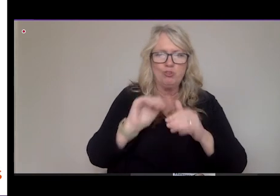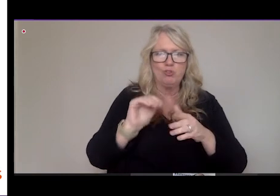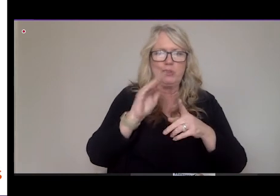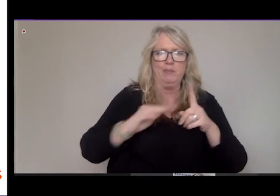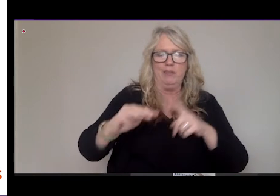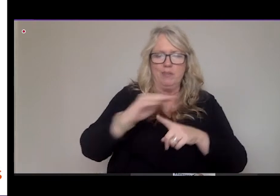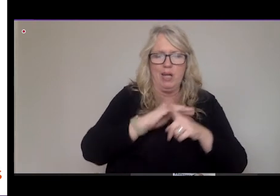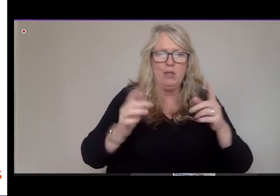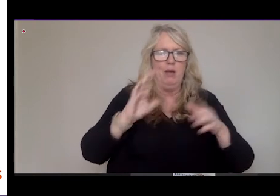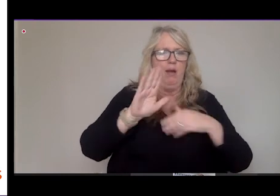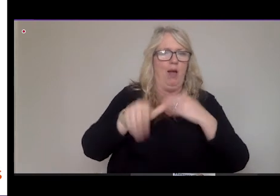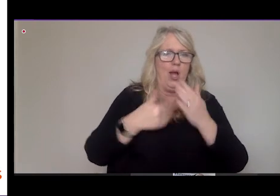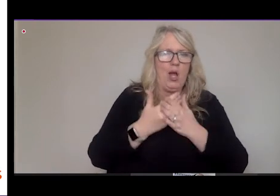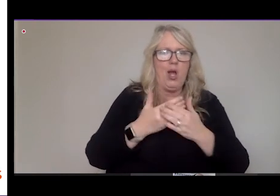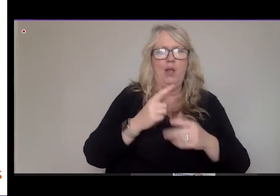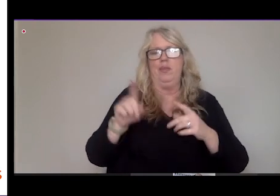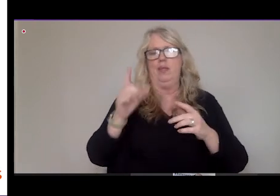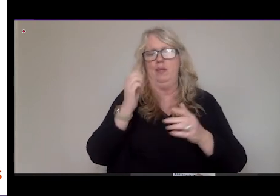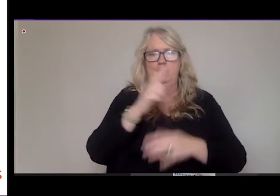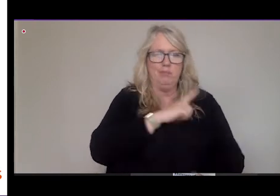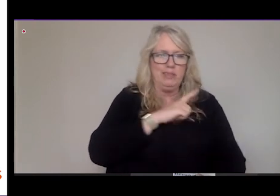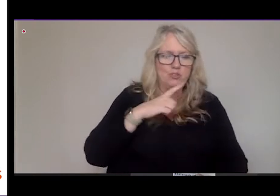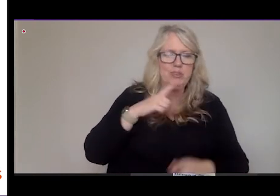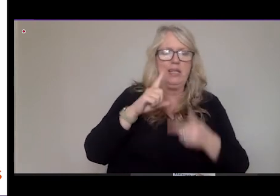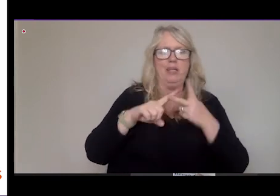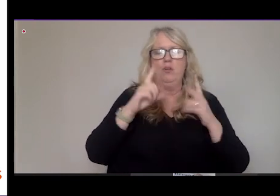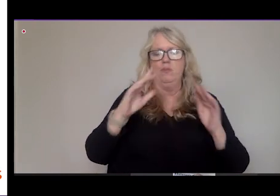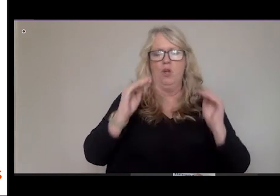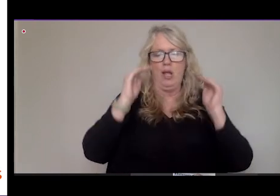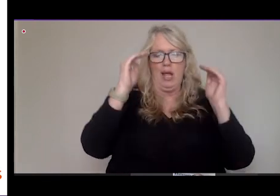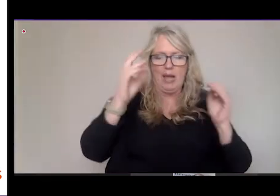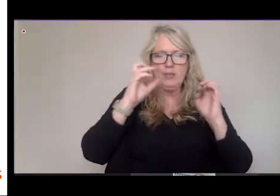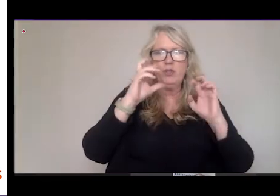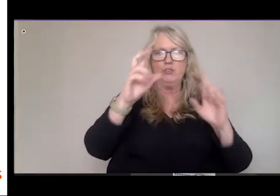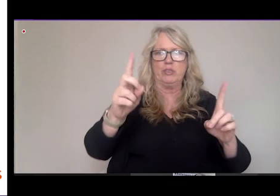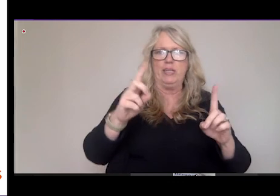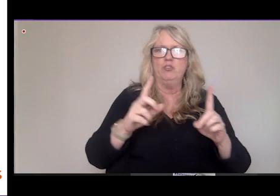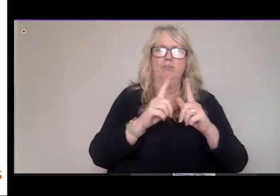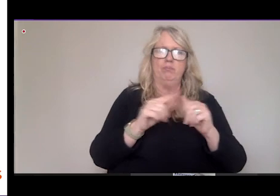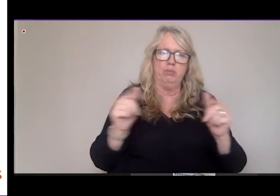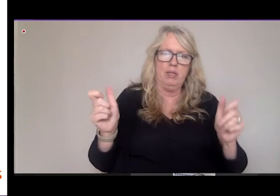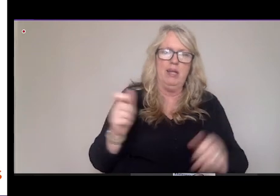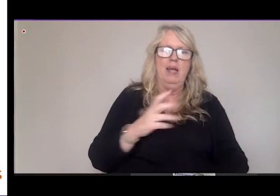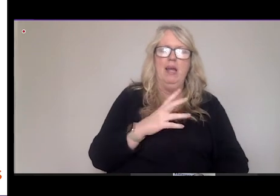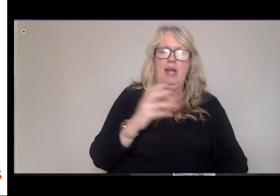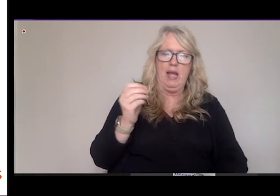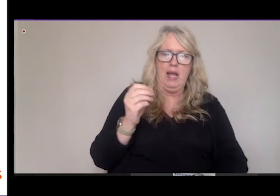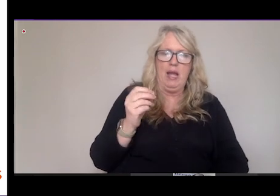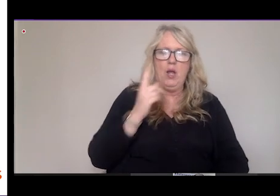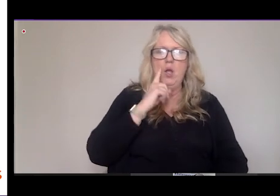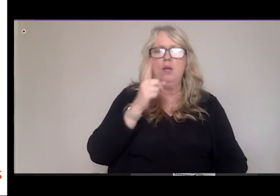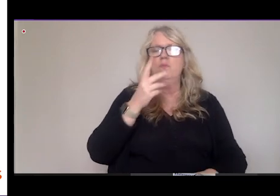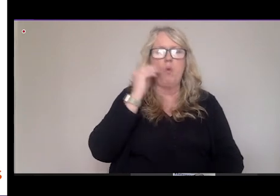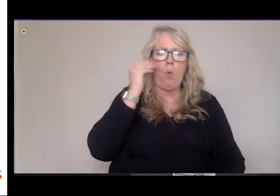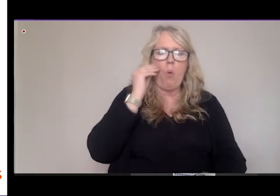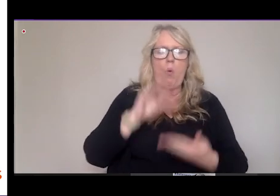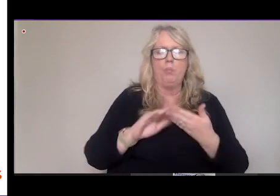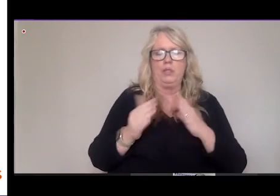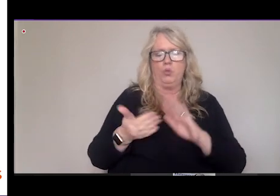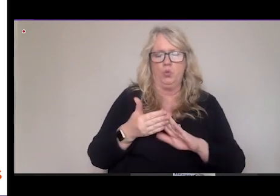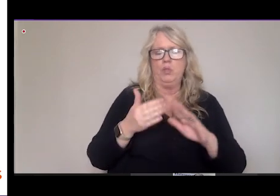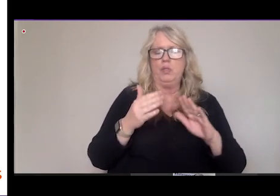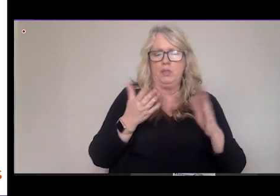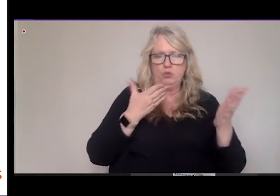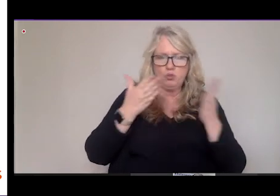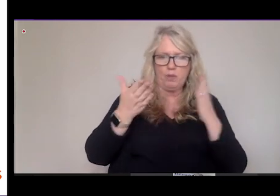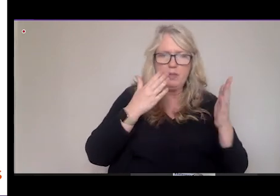restrictive environment. We've got all this legislation, the ADA, the Higher Ed Opportunity Act, the home